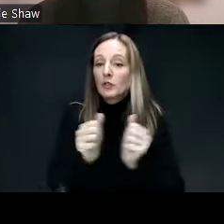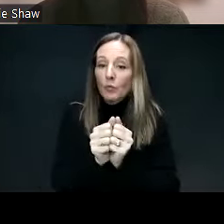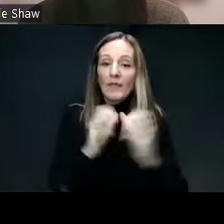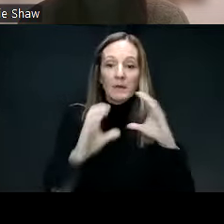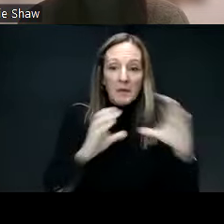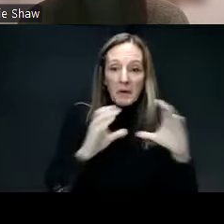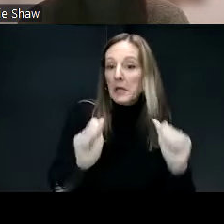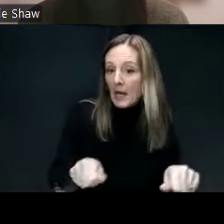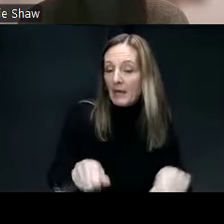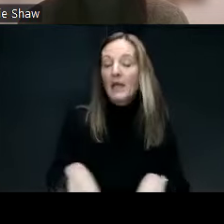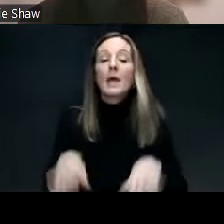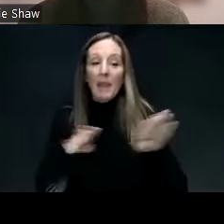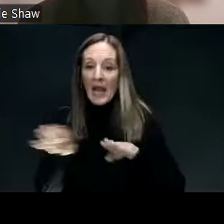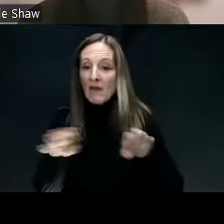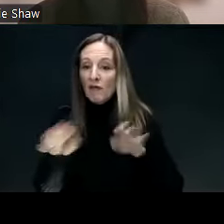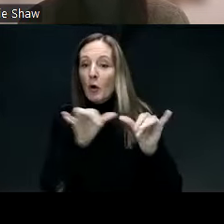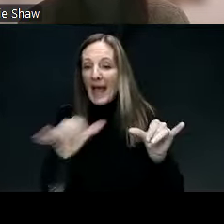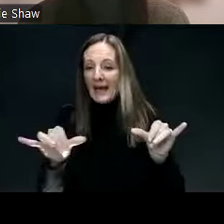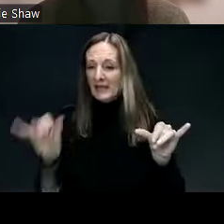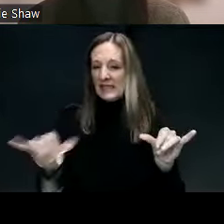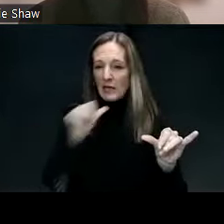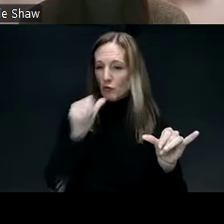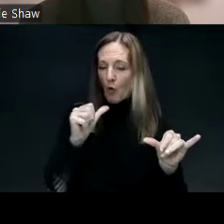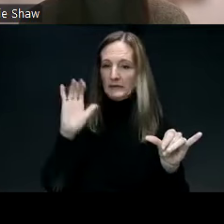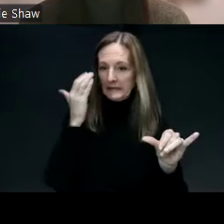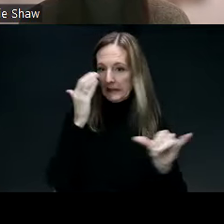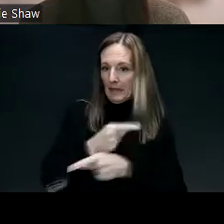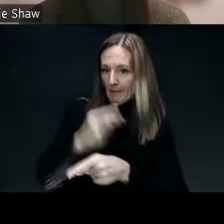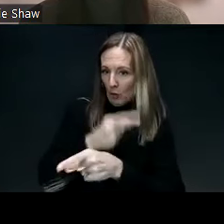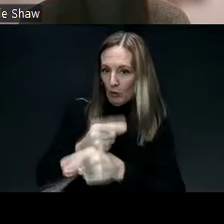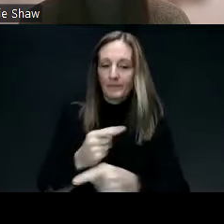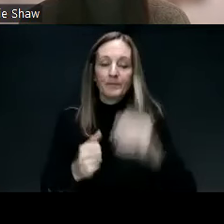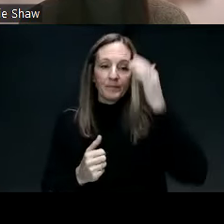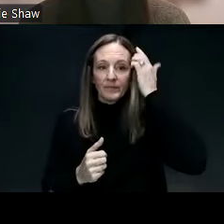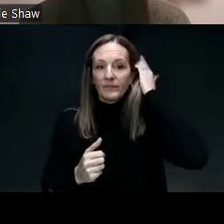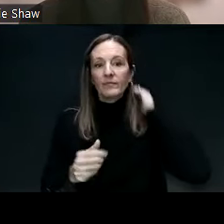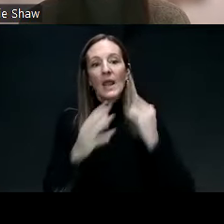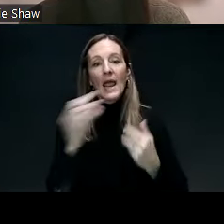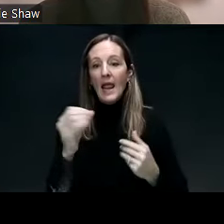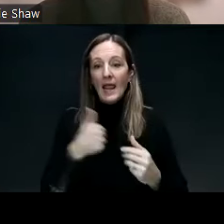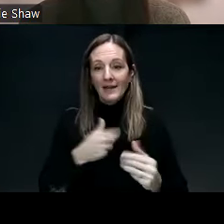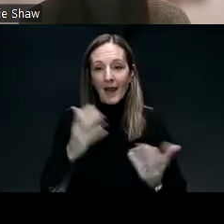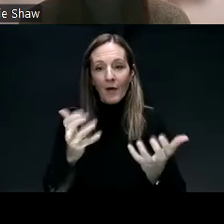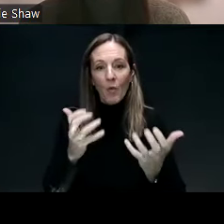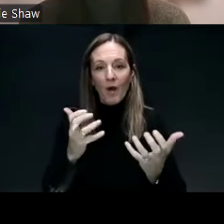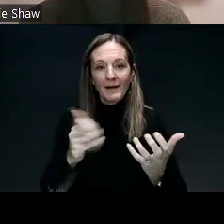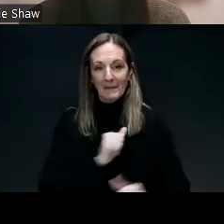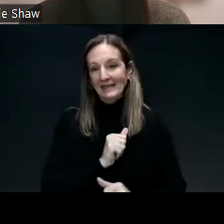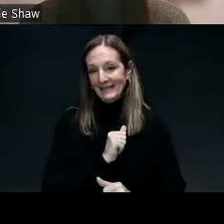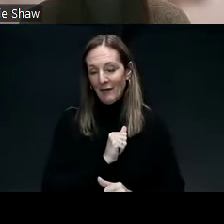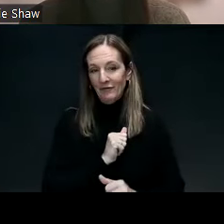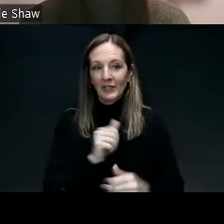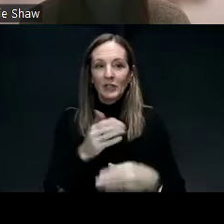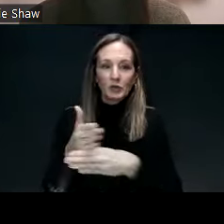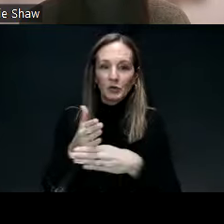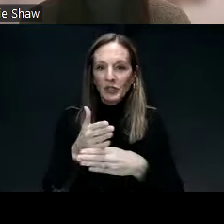behavioral patterns that don't look typical. And I wanted, on a personal note, to kind of share